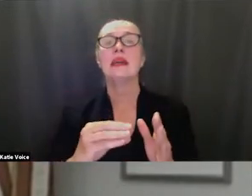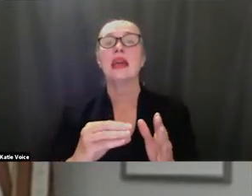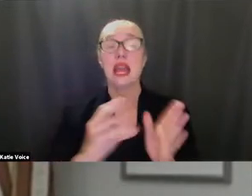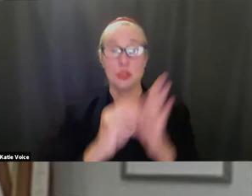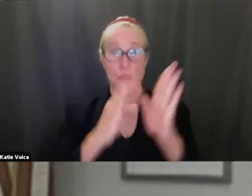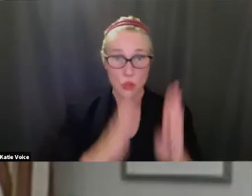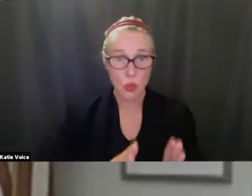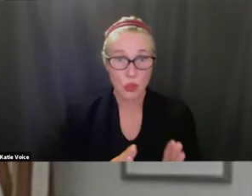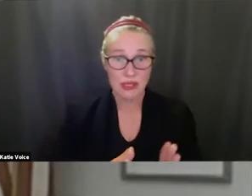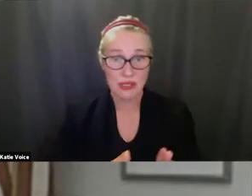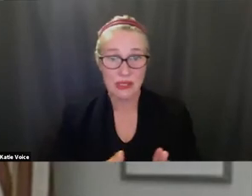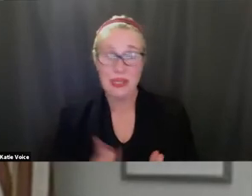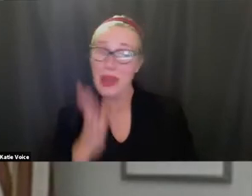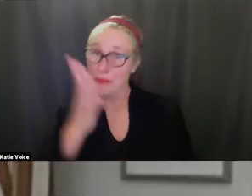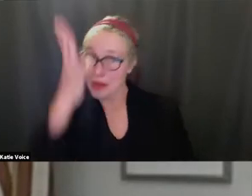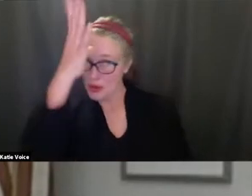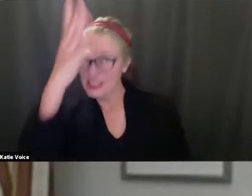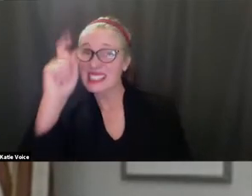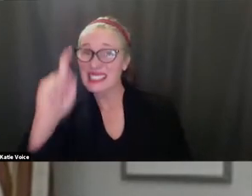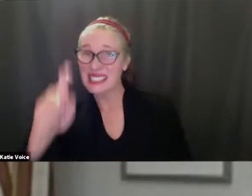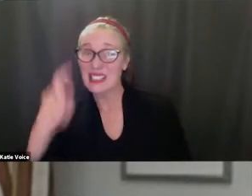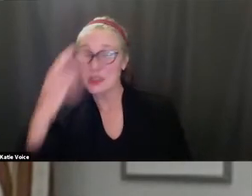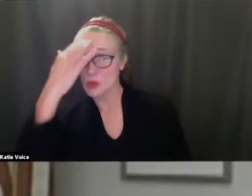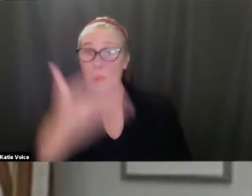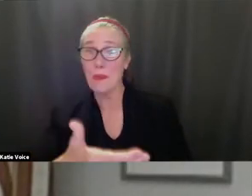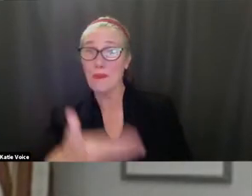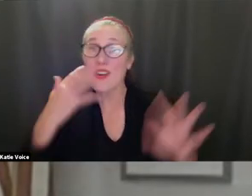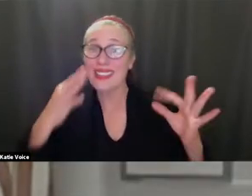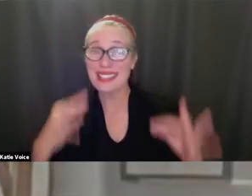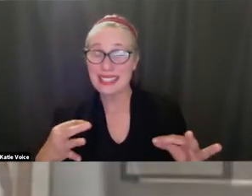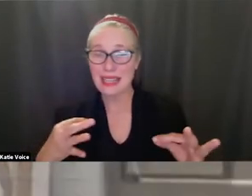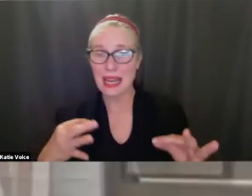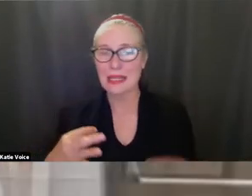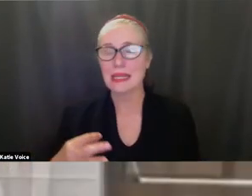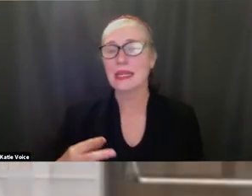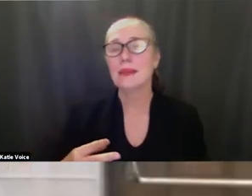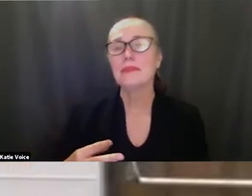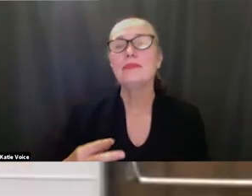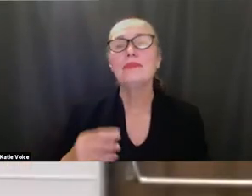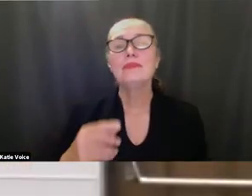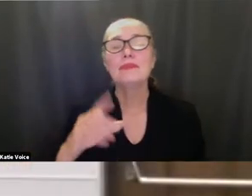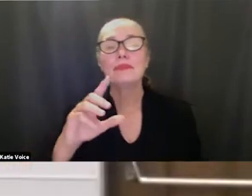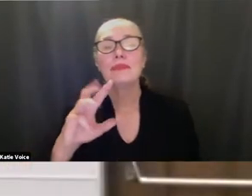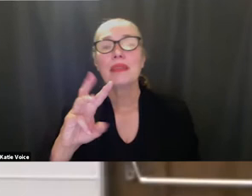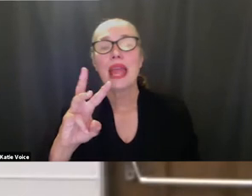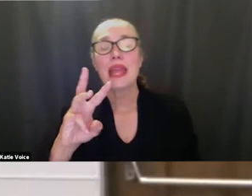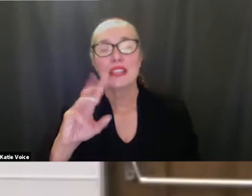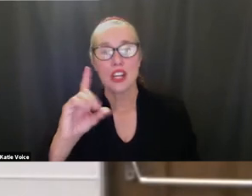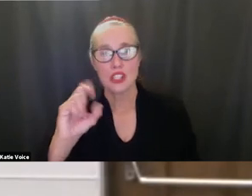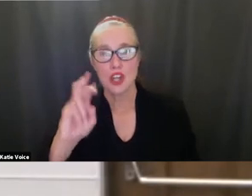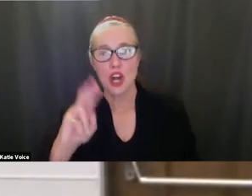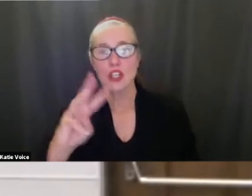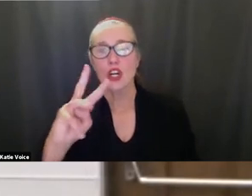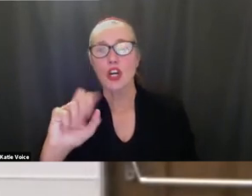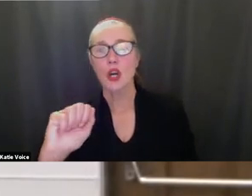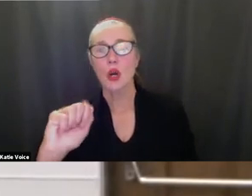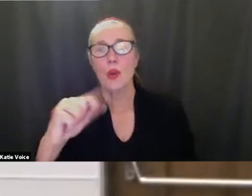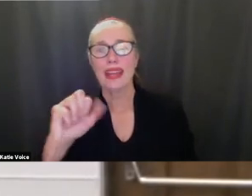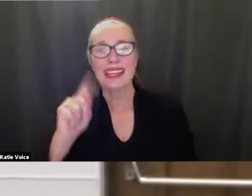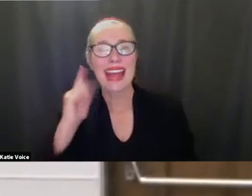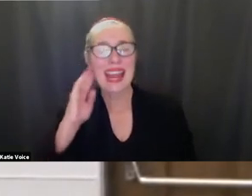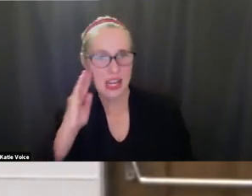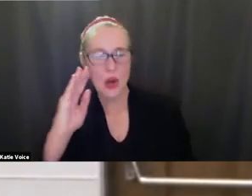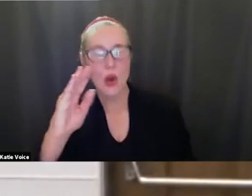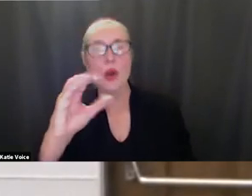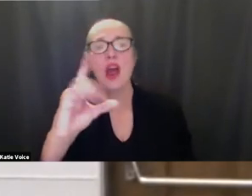decision-wise and i know that dr maldonado attends uh the briefing with the county